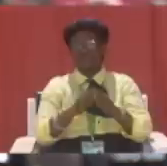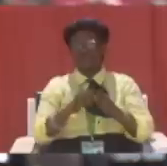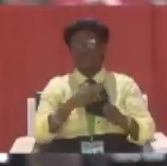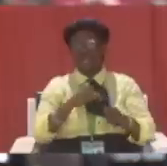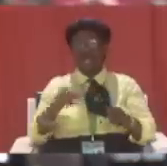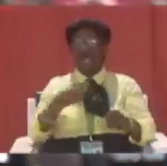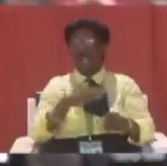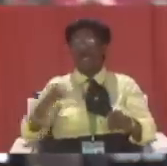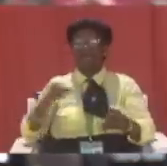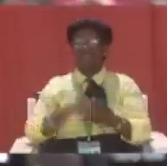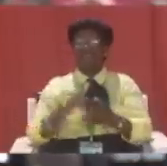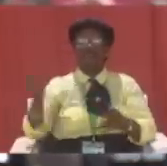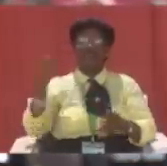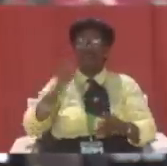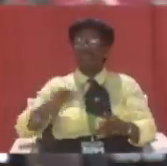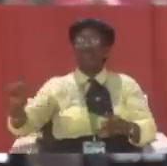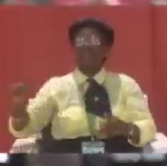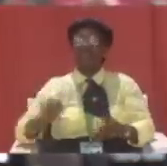Where am I going to house them?